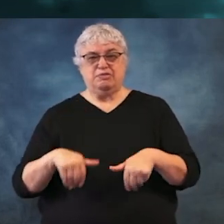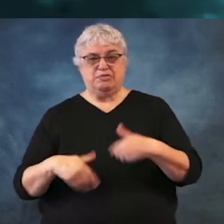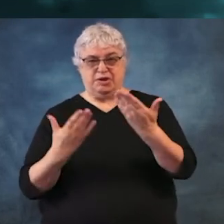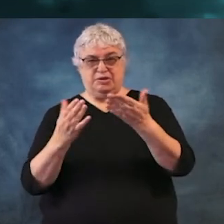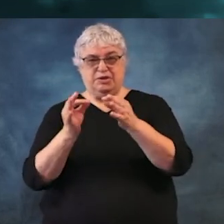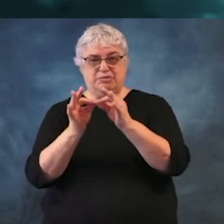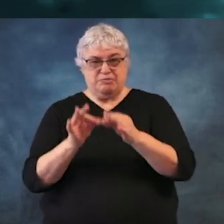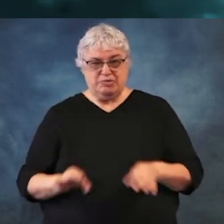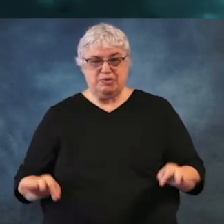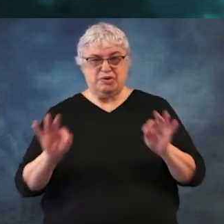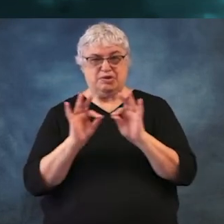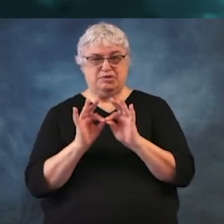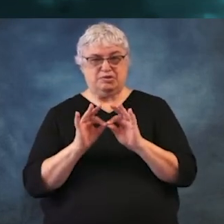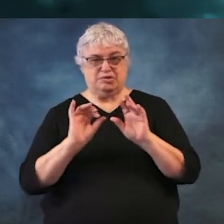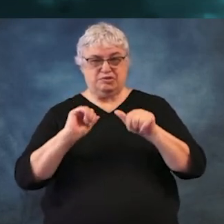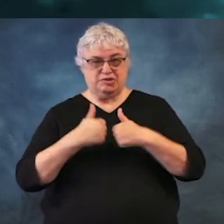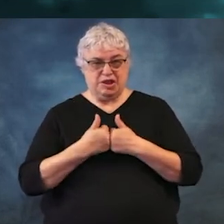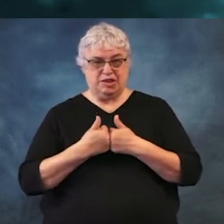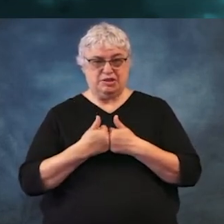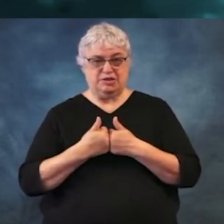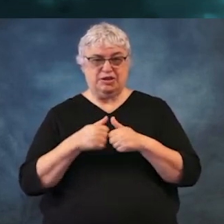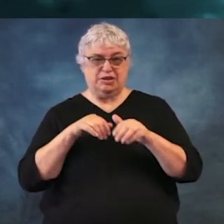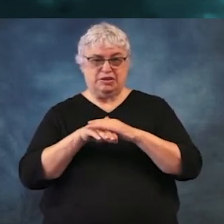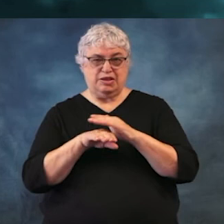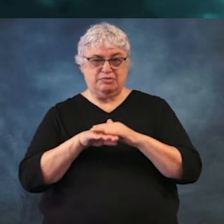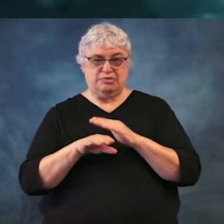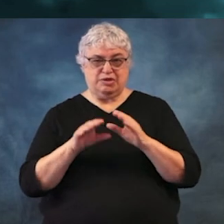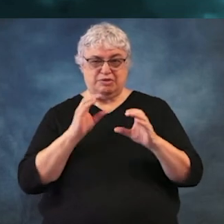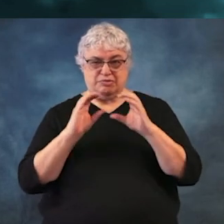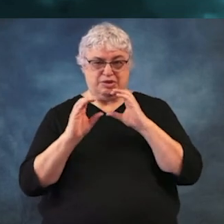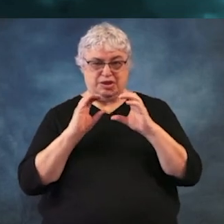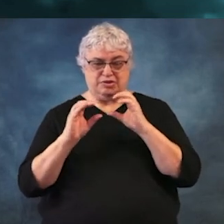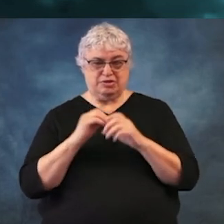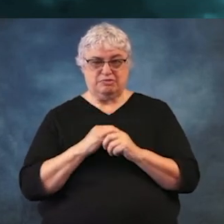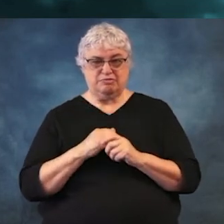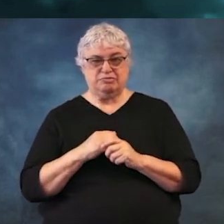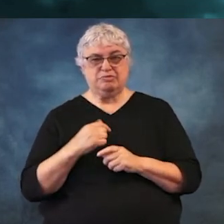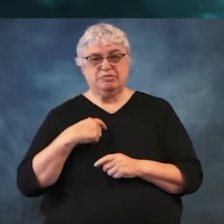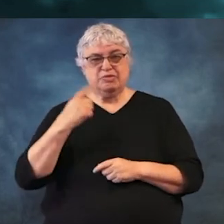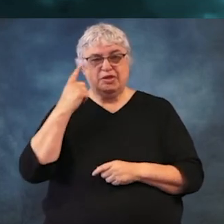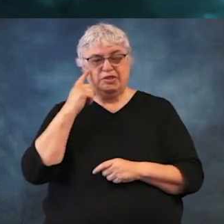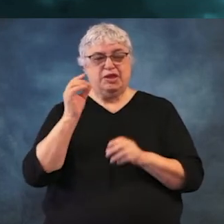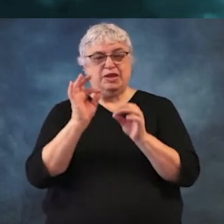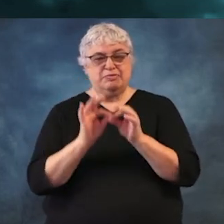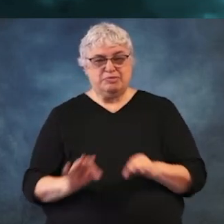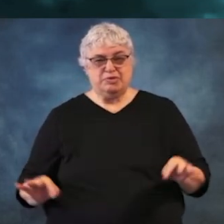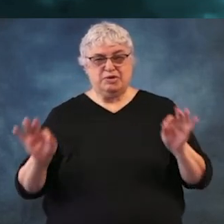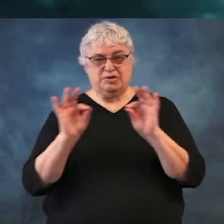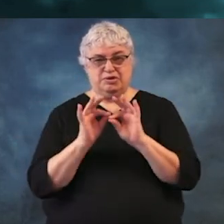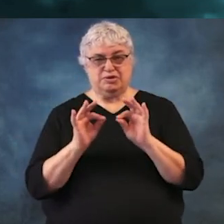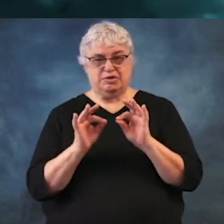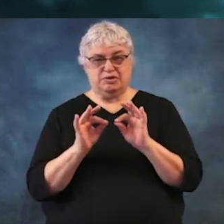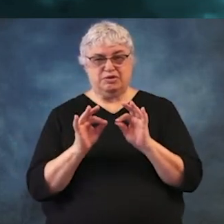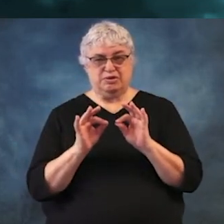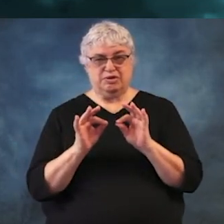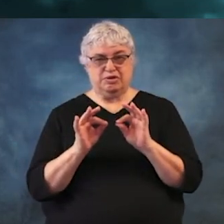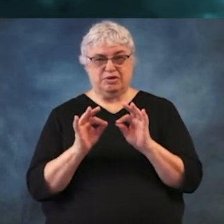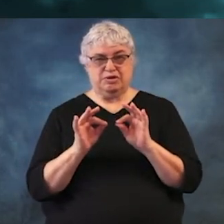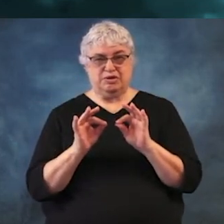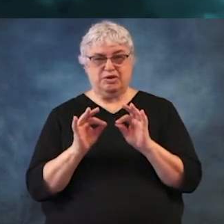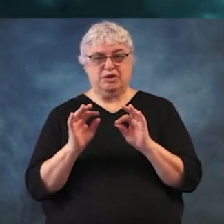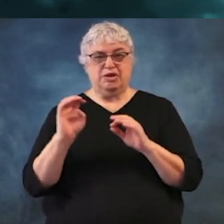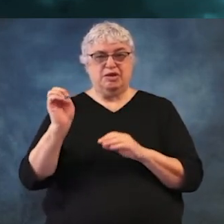very important challenge in accessible communication. I also think it's worth noting that it's really important